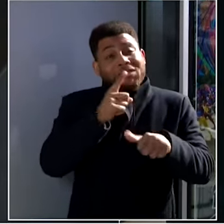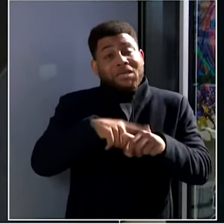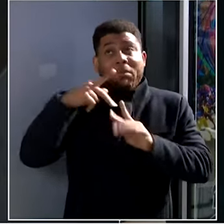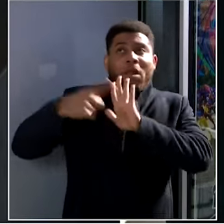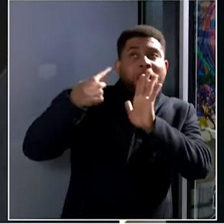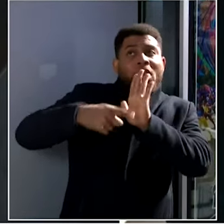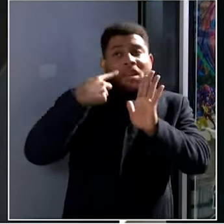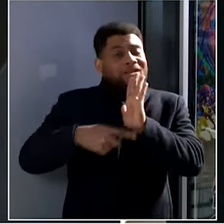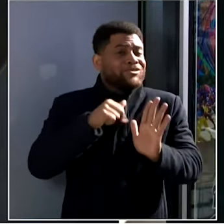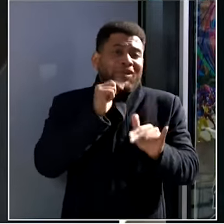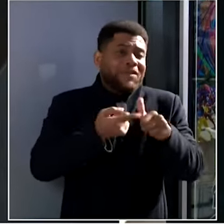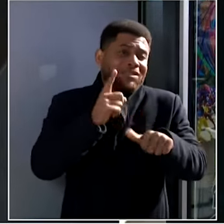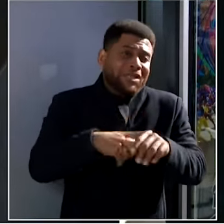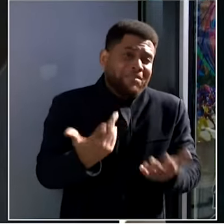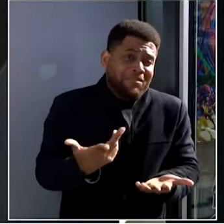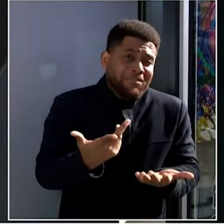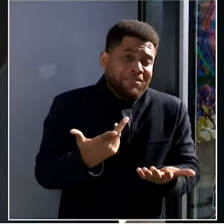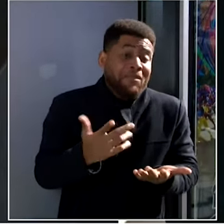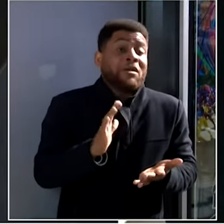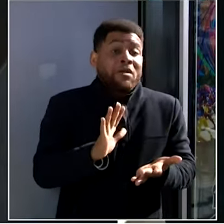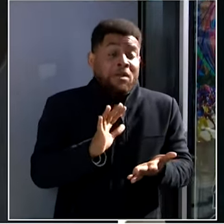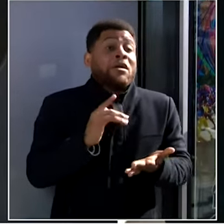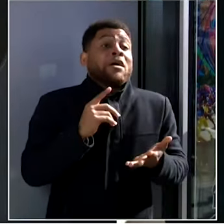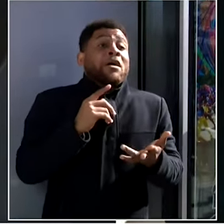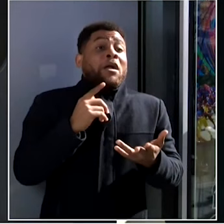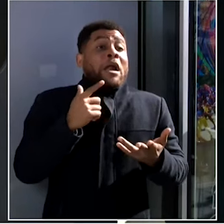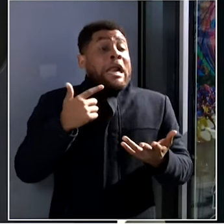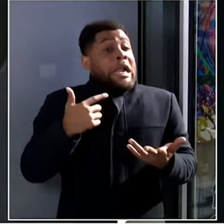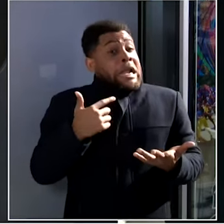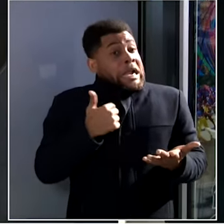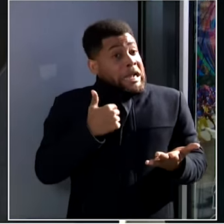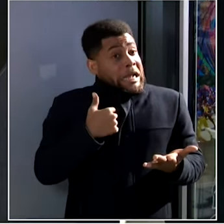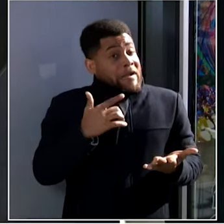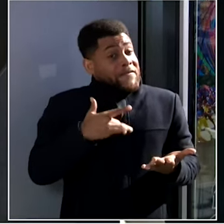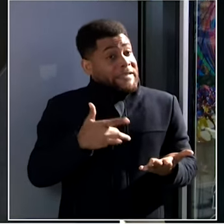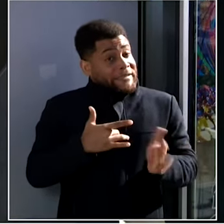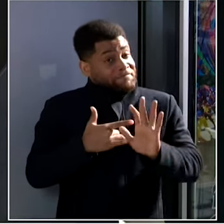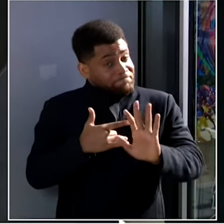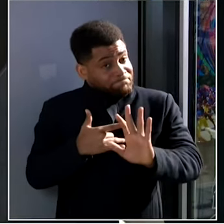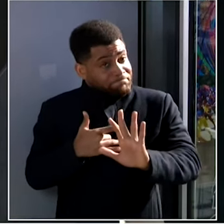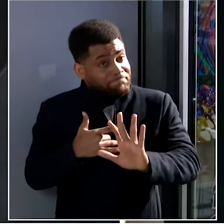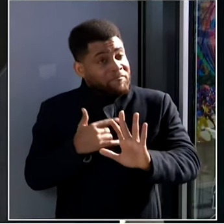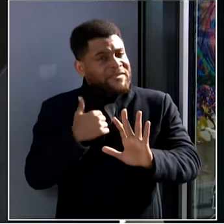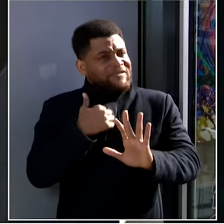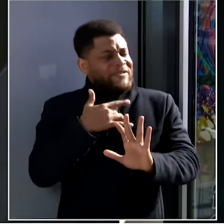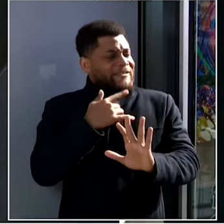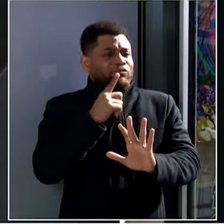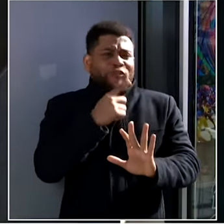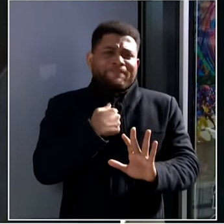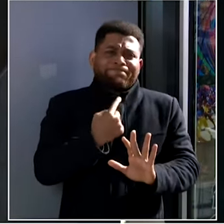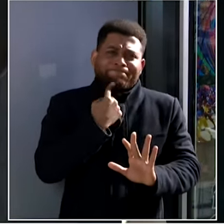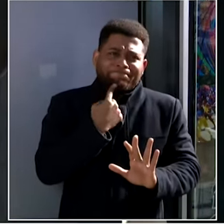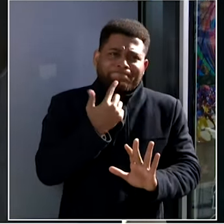cities. And I feel like, you know, a real bitter taste in my mouth when